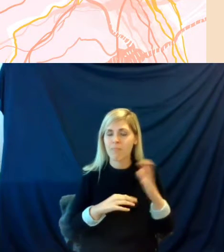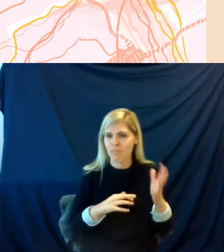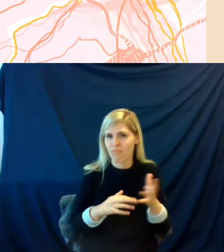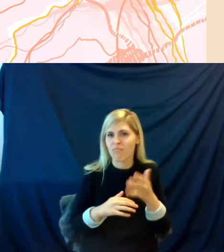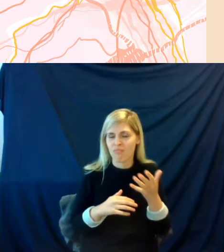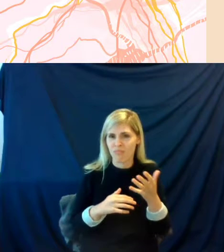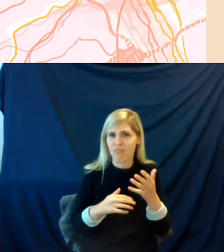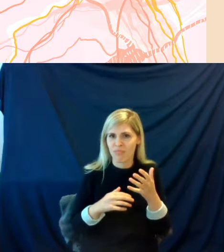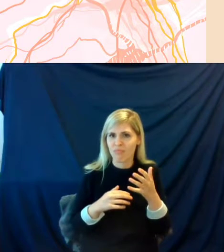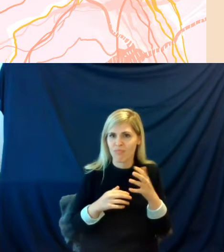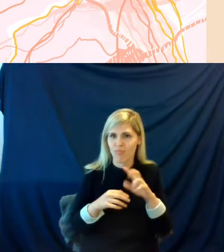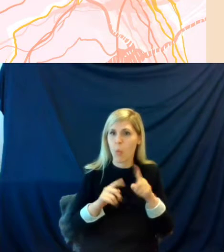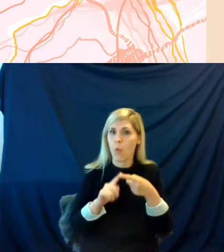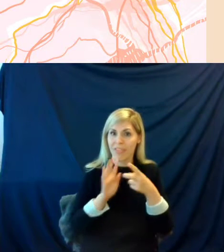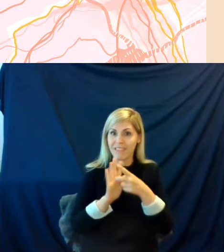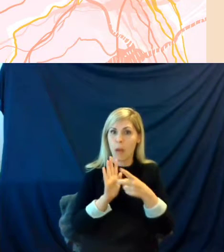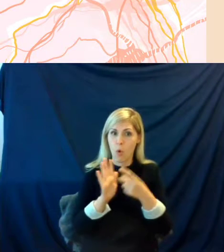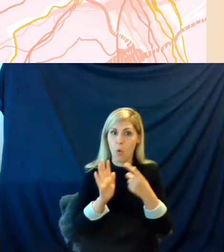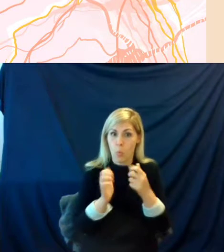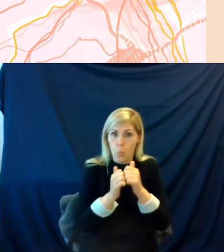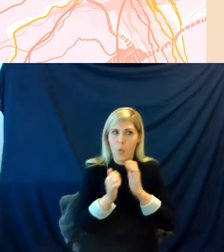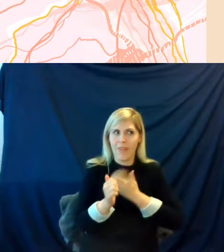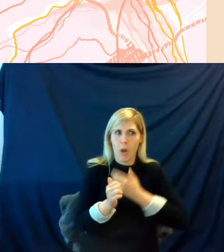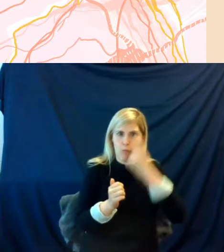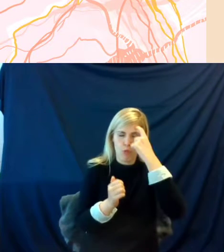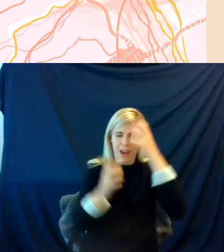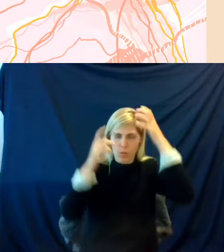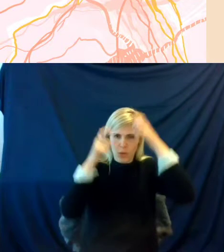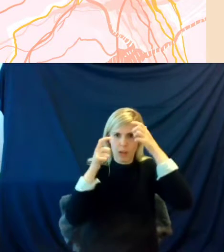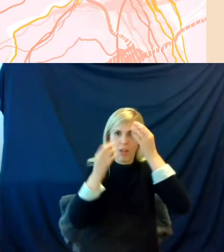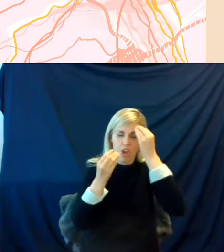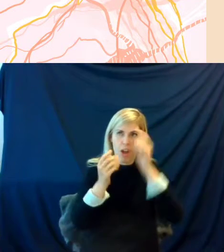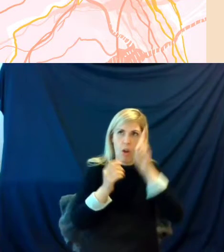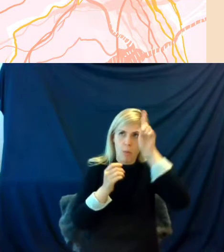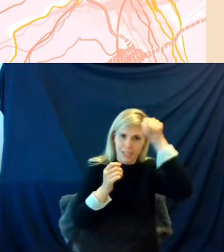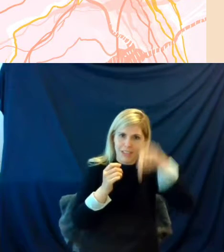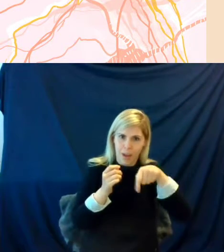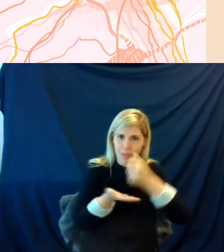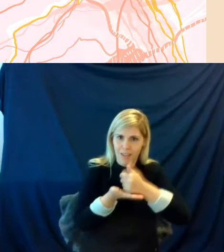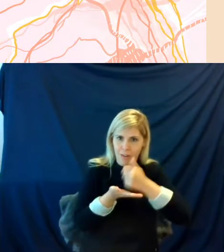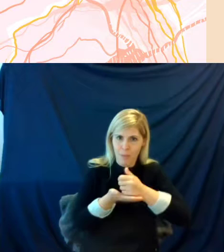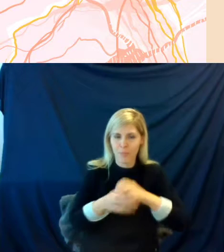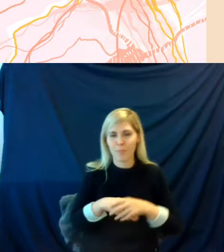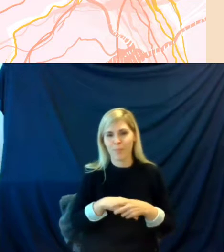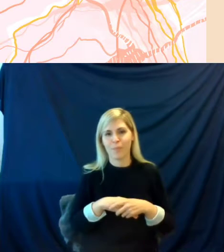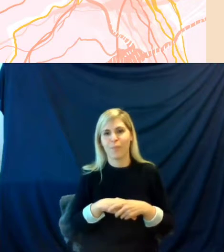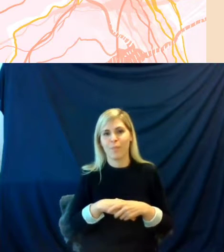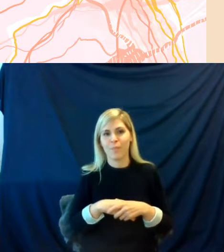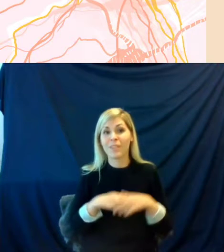we were in our Brain Pong demo with our brain by thinking up and down.